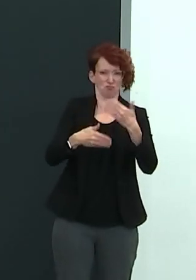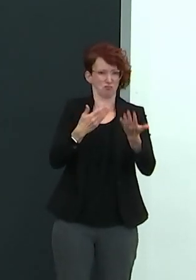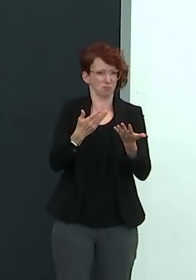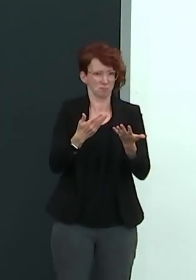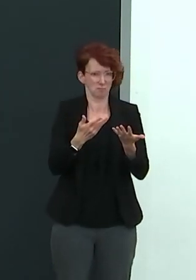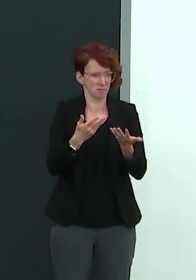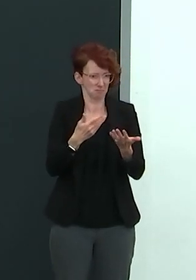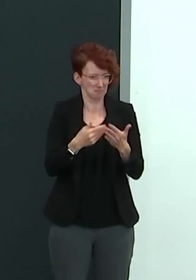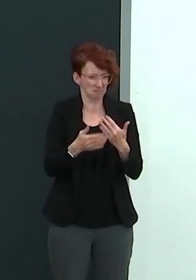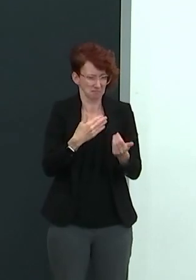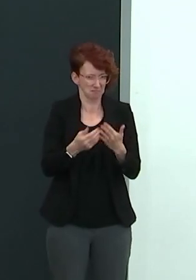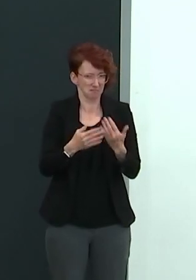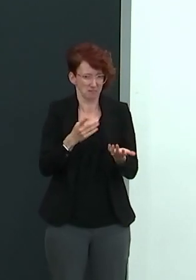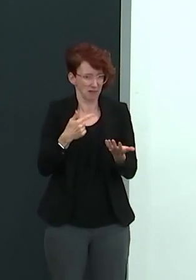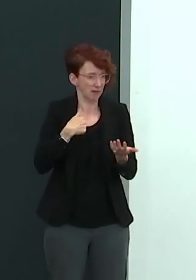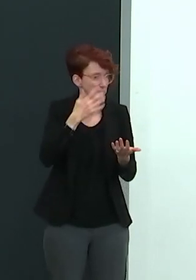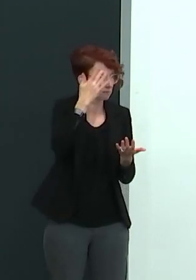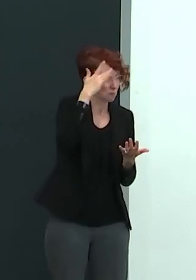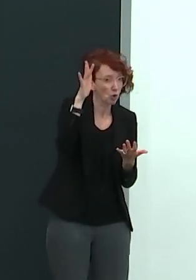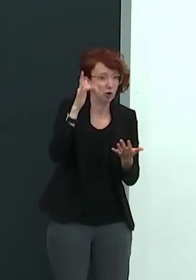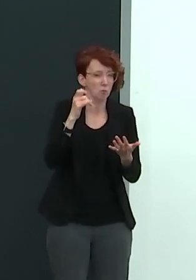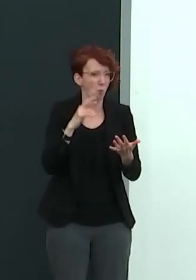just like neurotypical people.